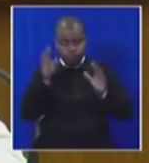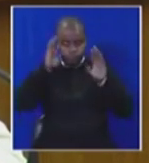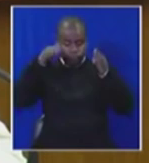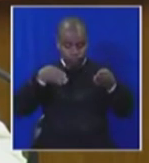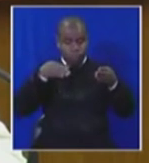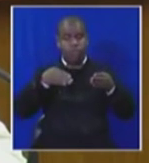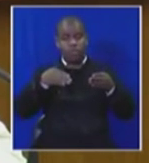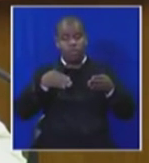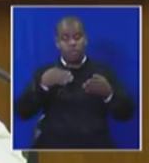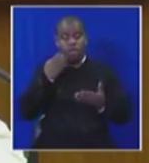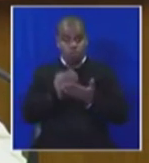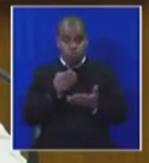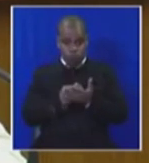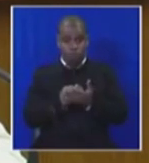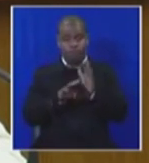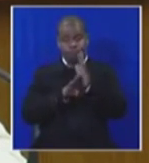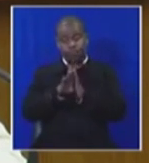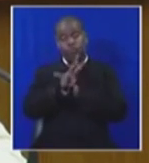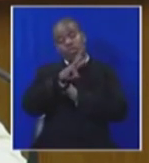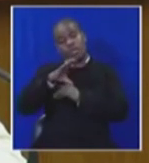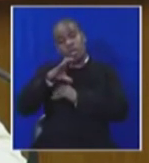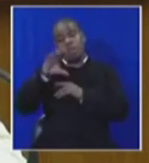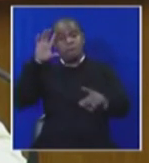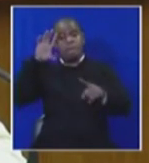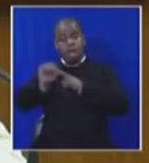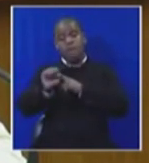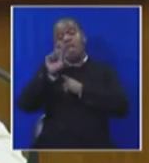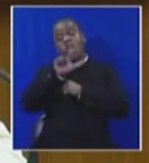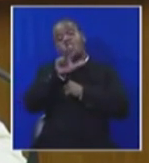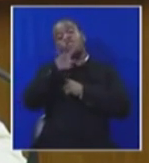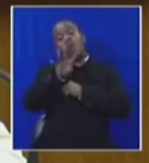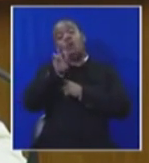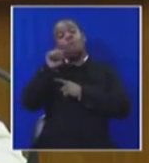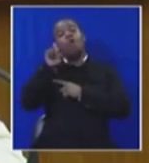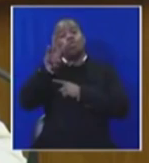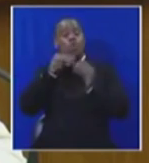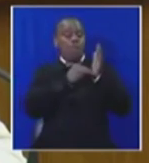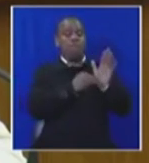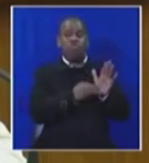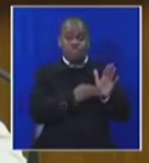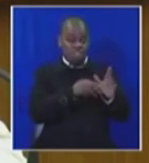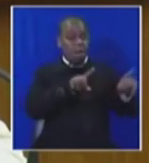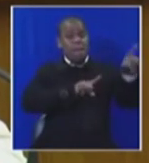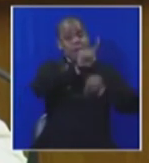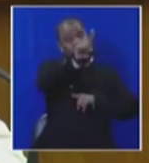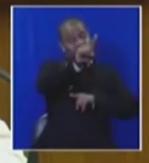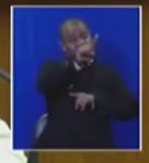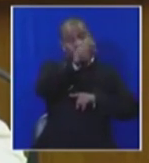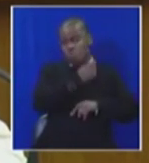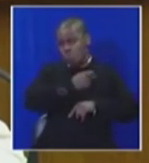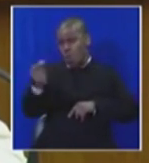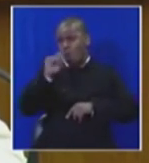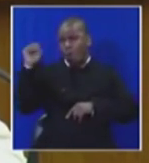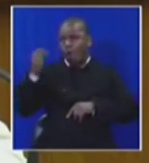of education, the Western Cape achieved a pass rate of 84.7 last year, the highest in the country. It is the